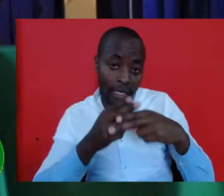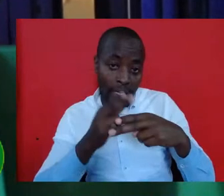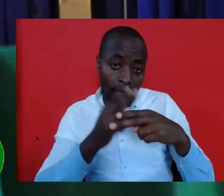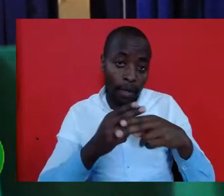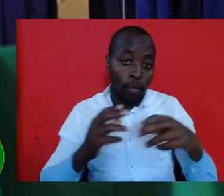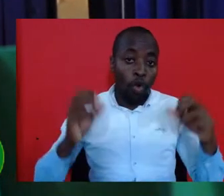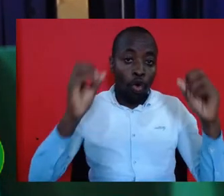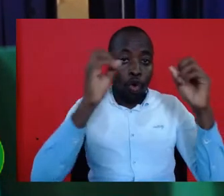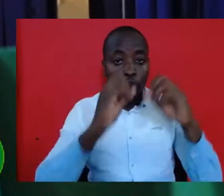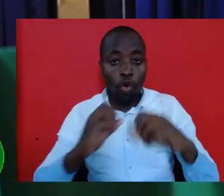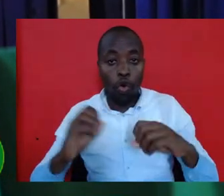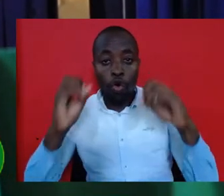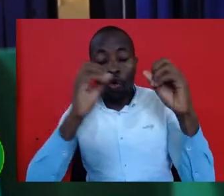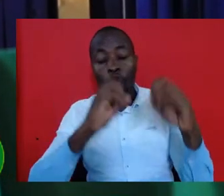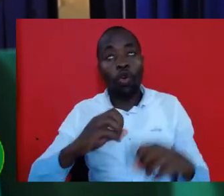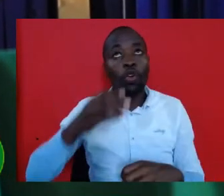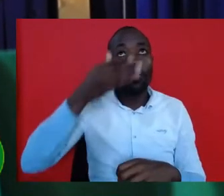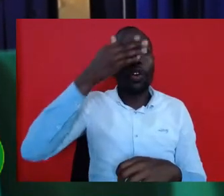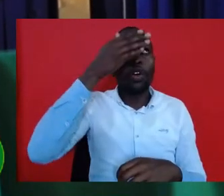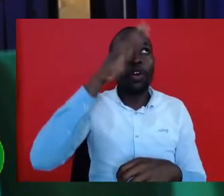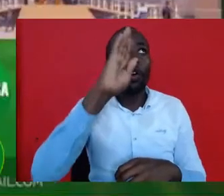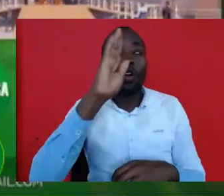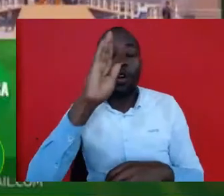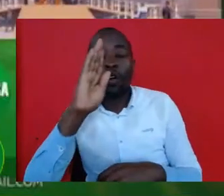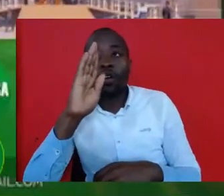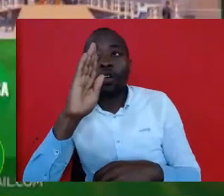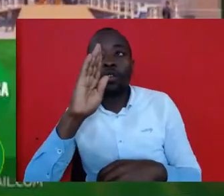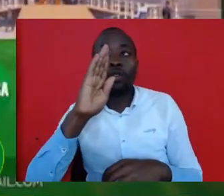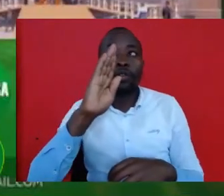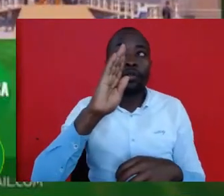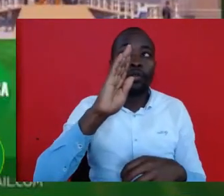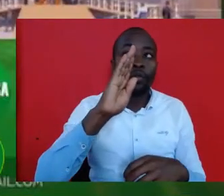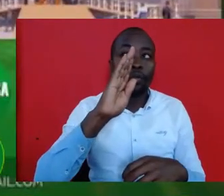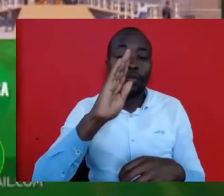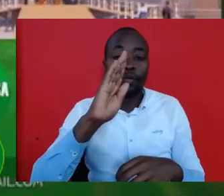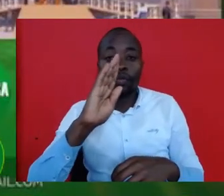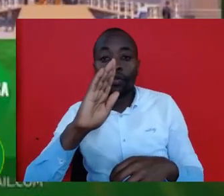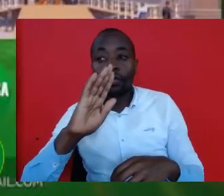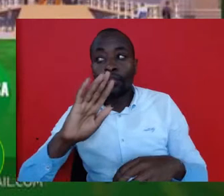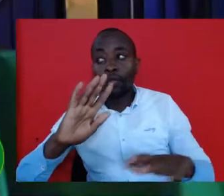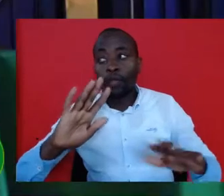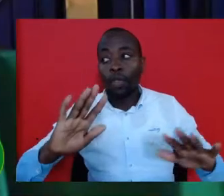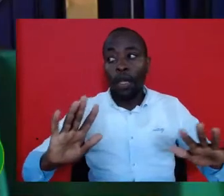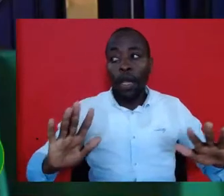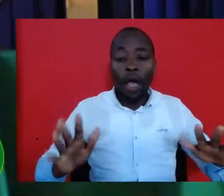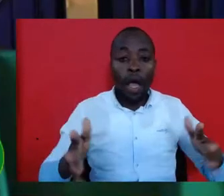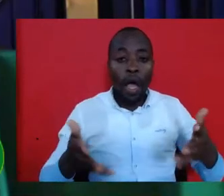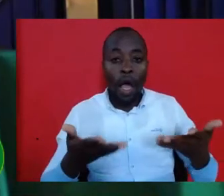Excellent is the name, O Lord.